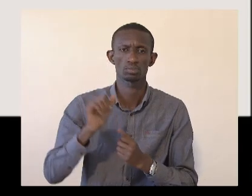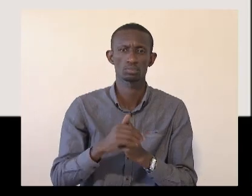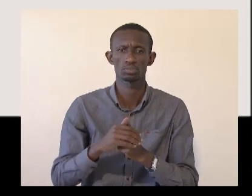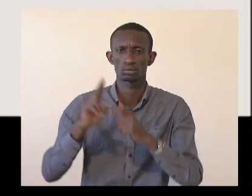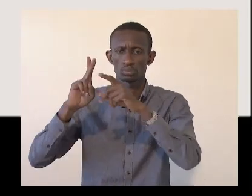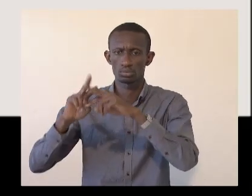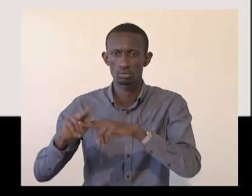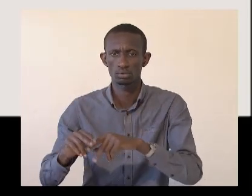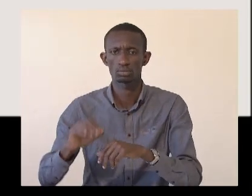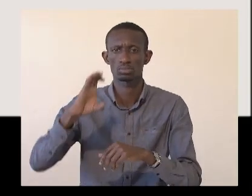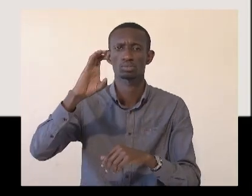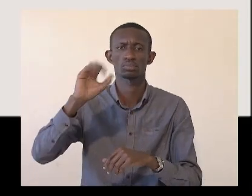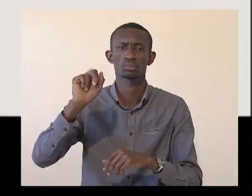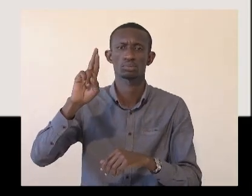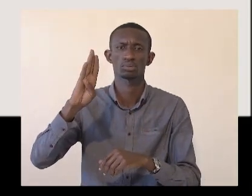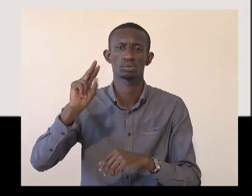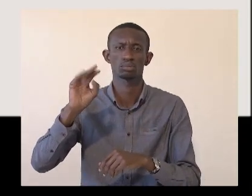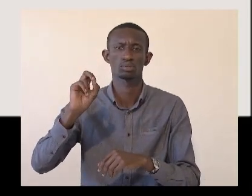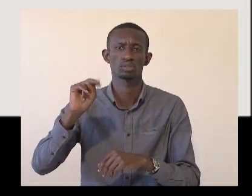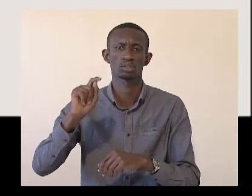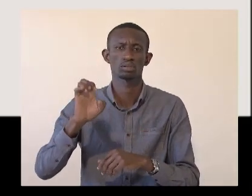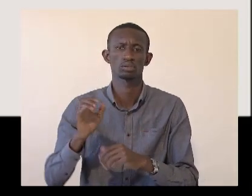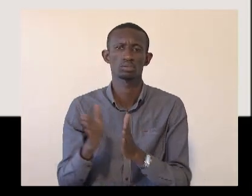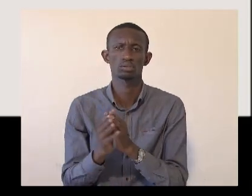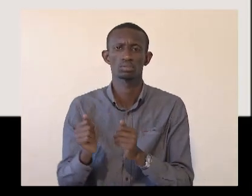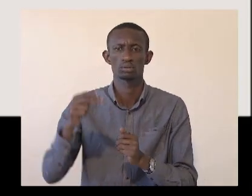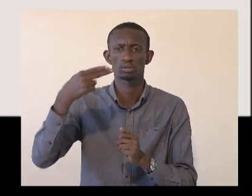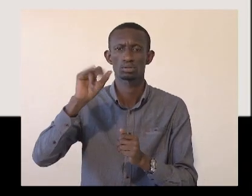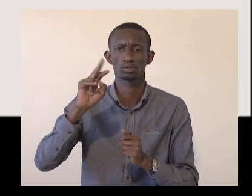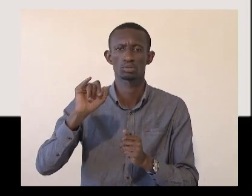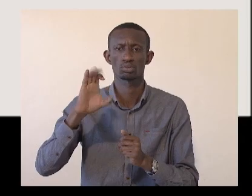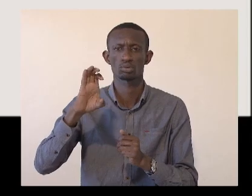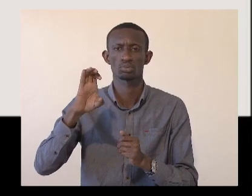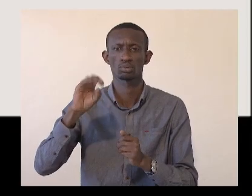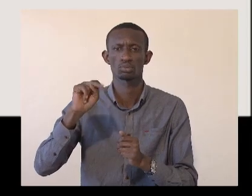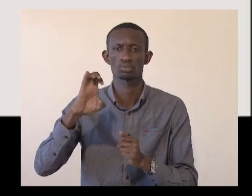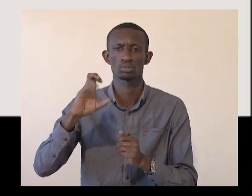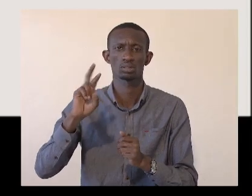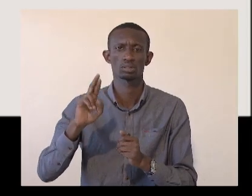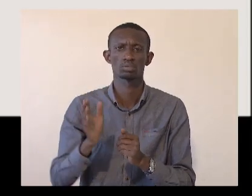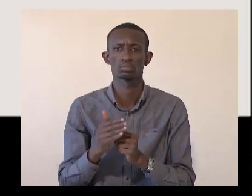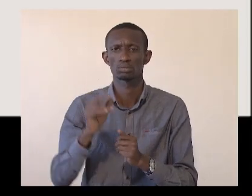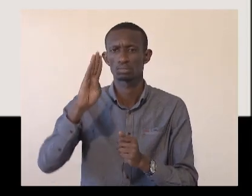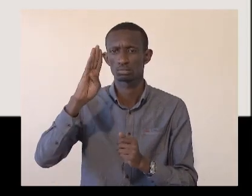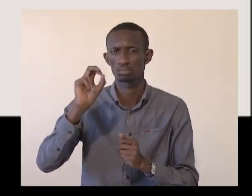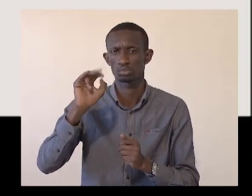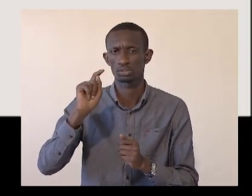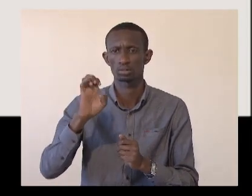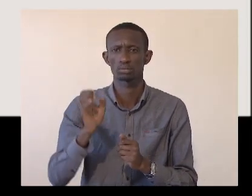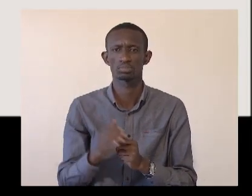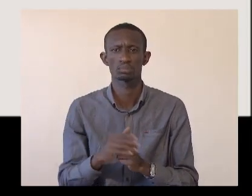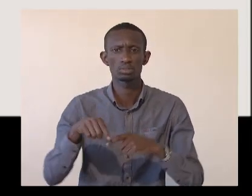know that. But what we need here the most is the reaction of an aqueous base and a non-metal